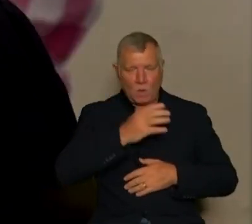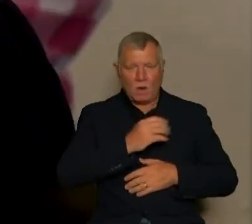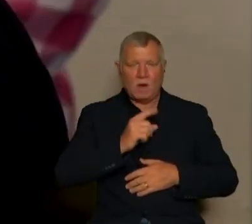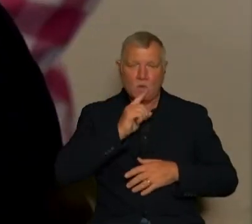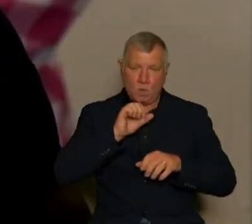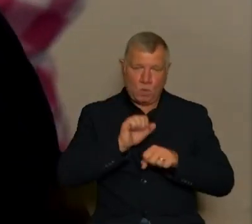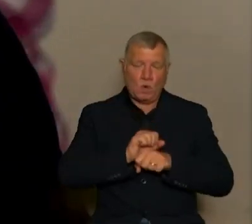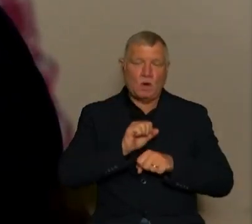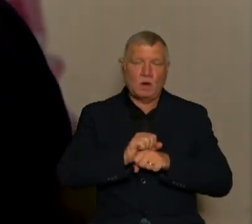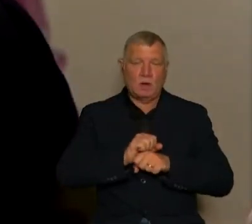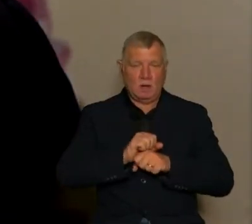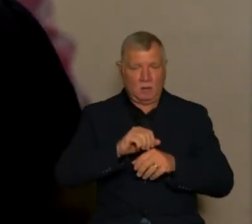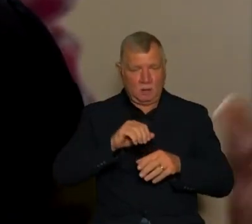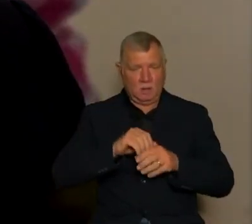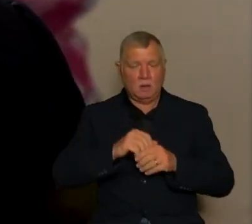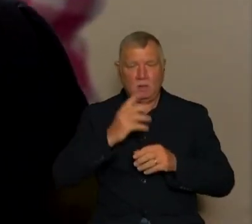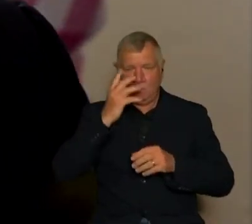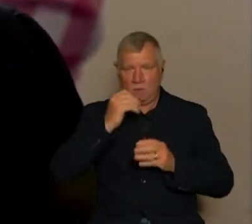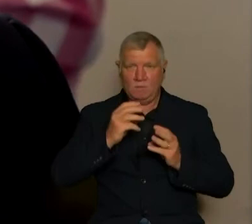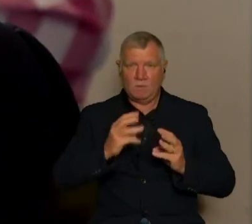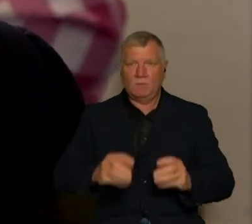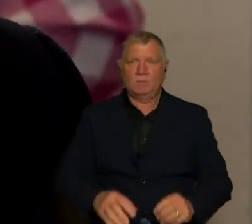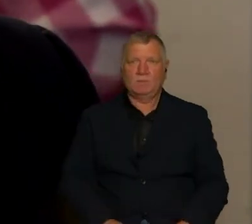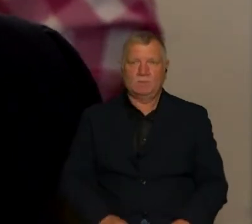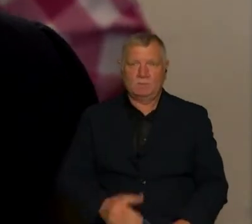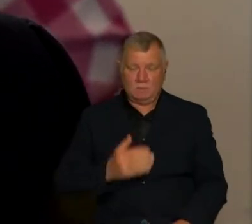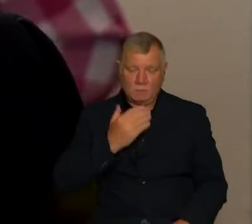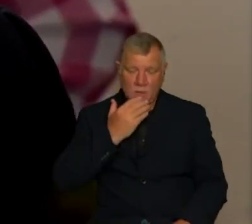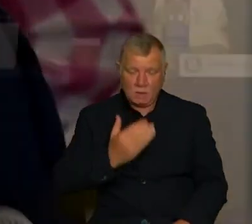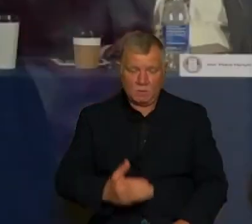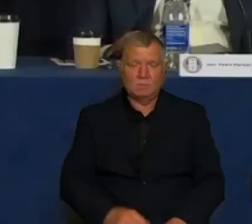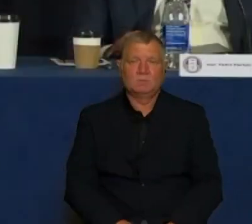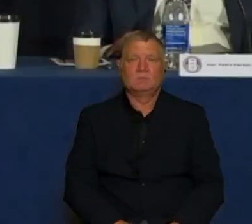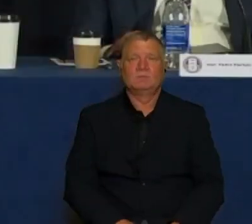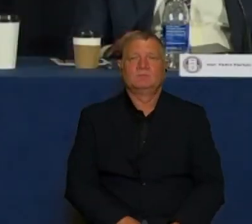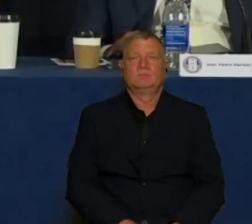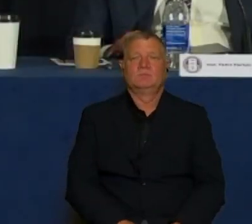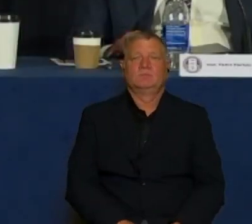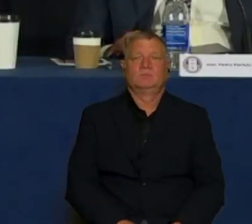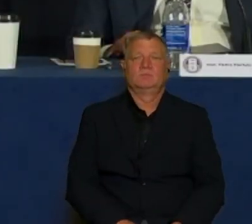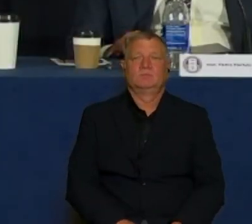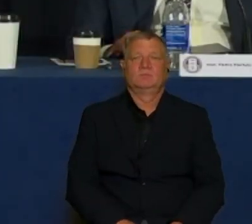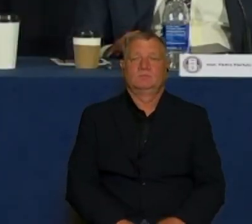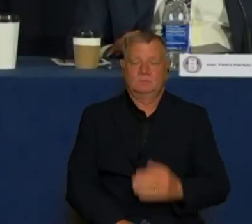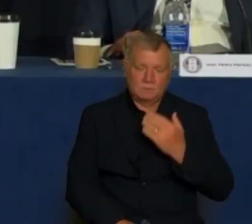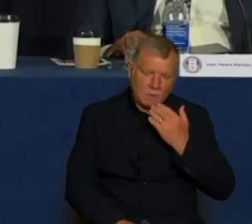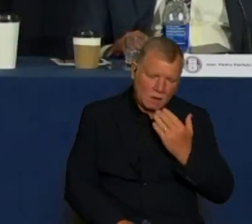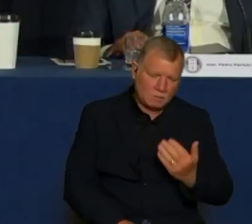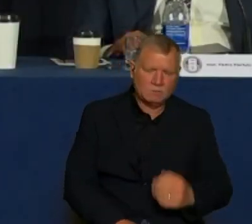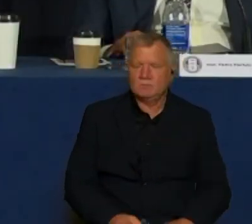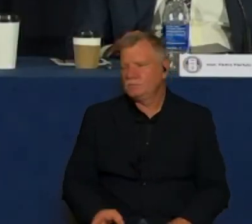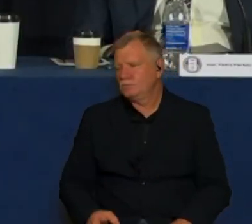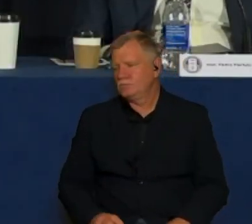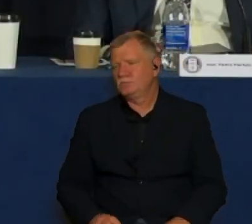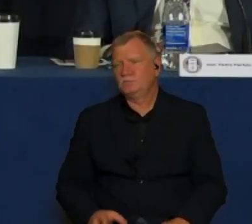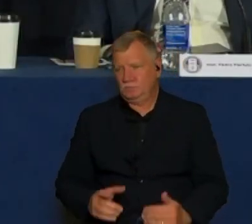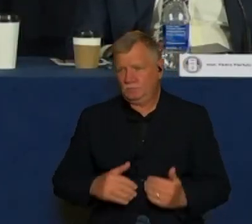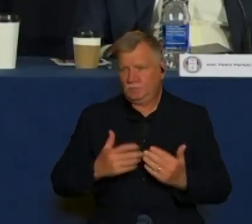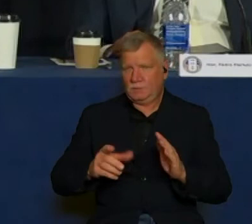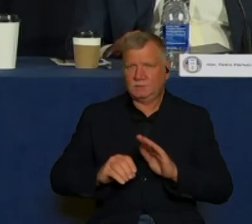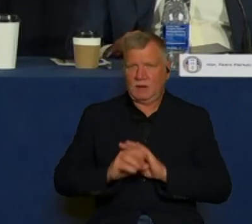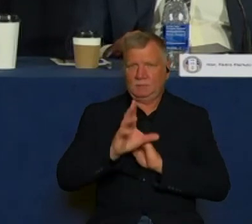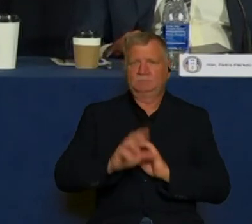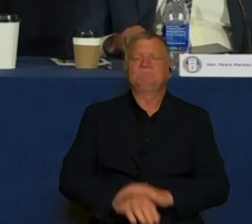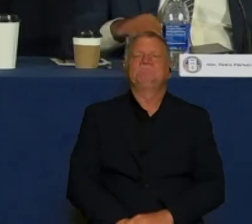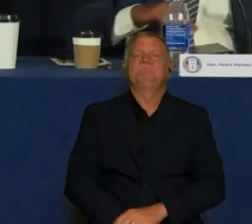it's working in a beautiful way. Thank you. Thank you so much. Thank you. If you can go to the next slide, please.